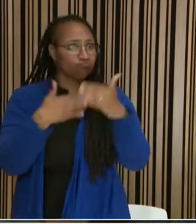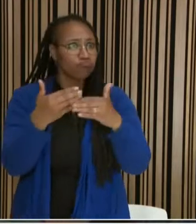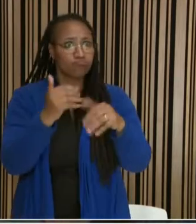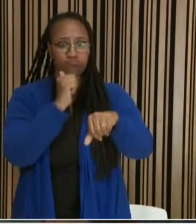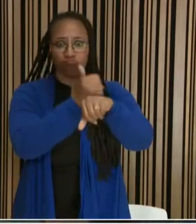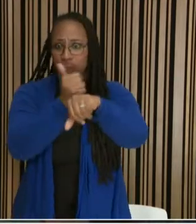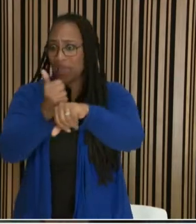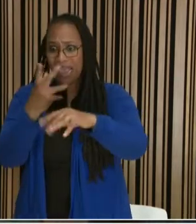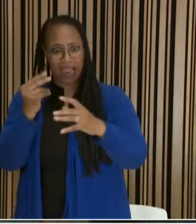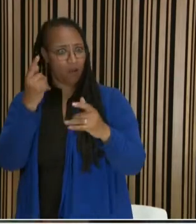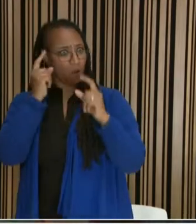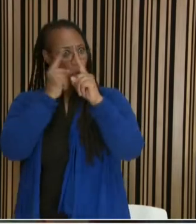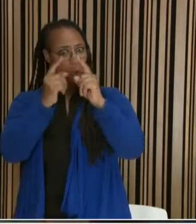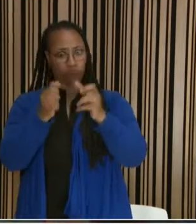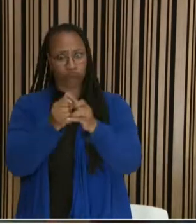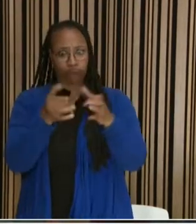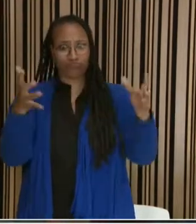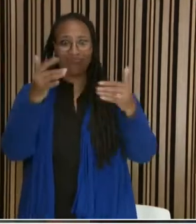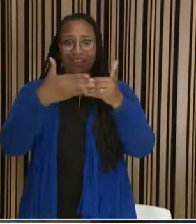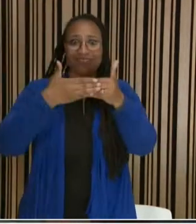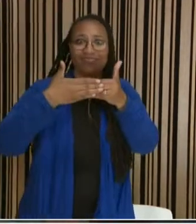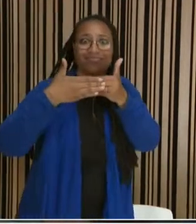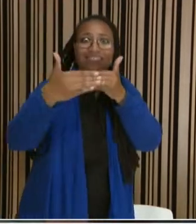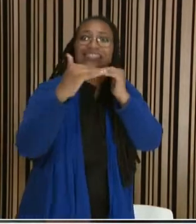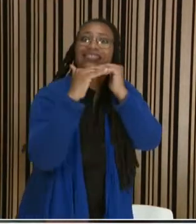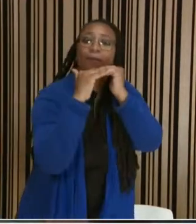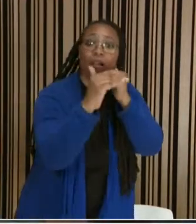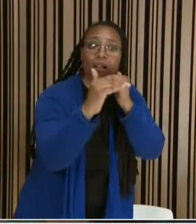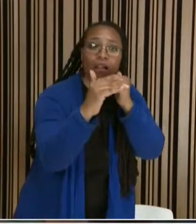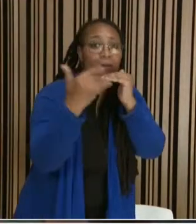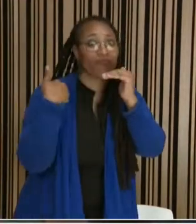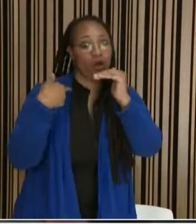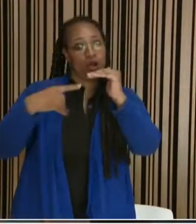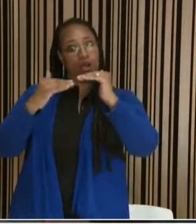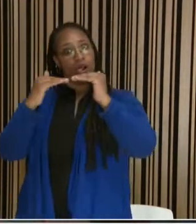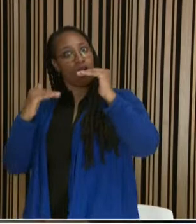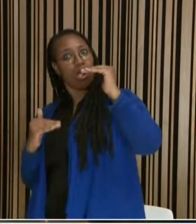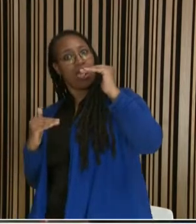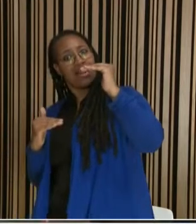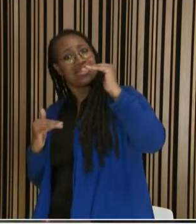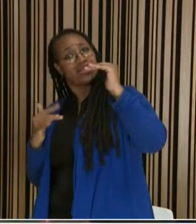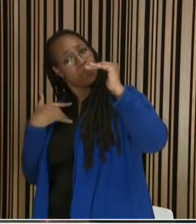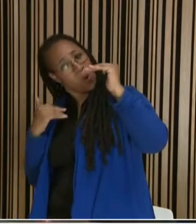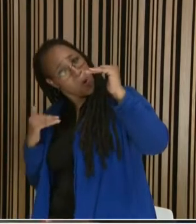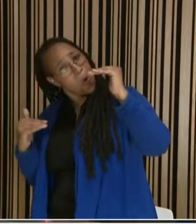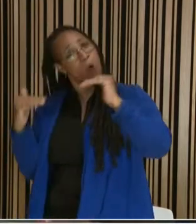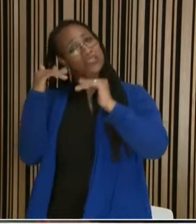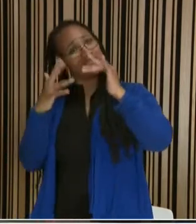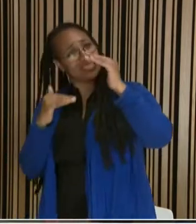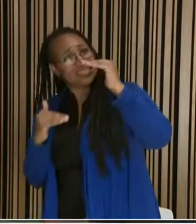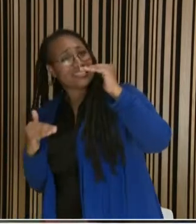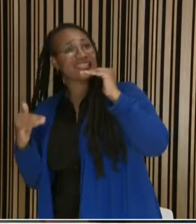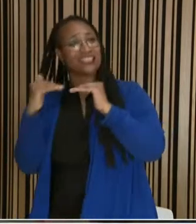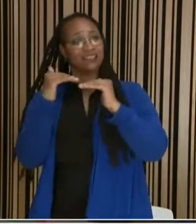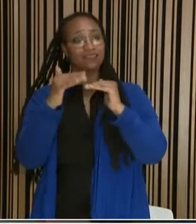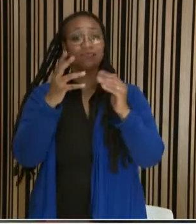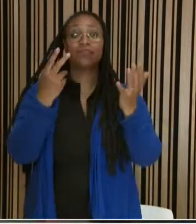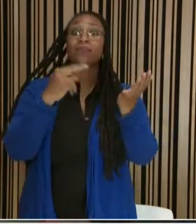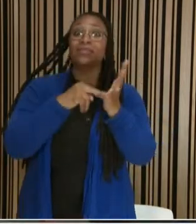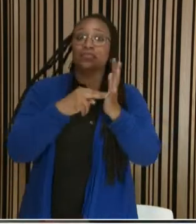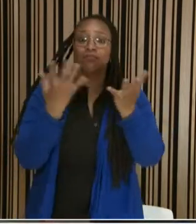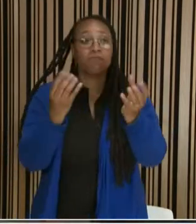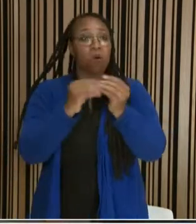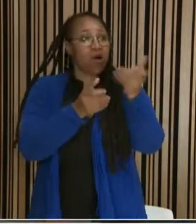to invest in our people, and to continue to attract businesses and residents to the district. That's the